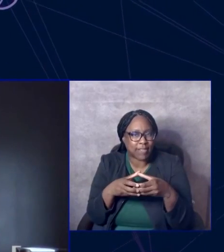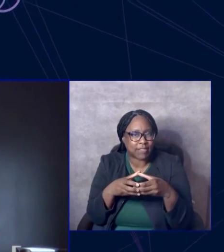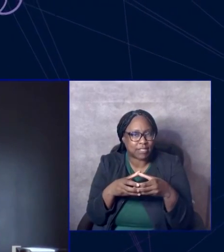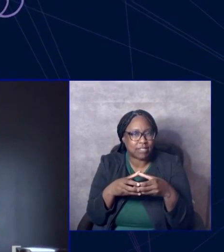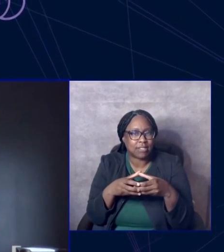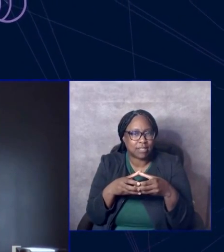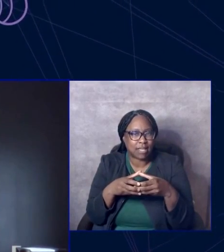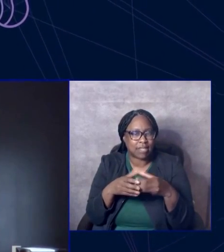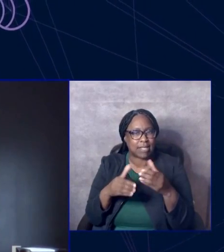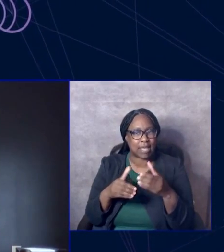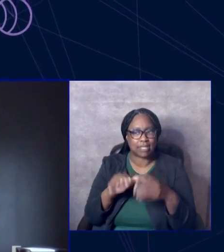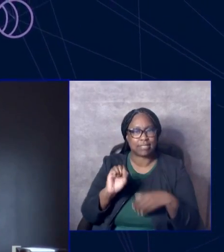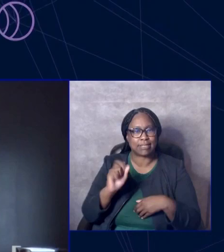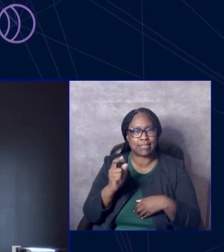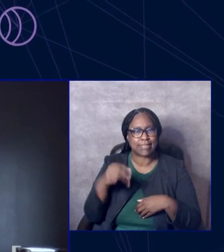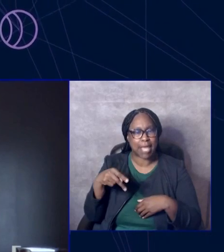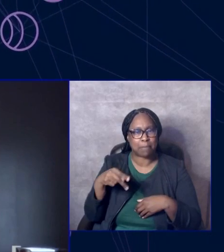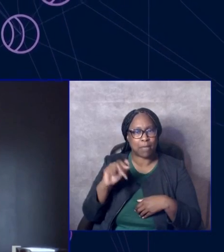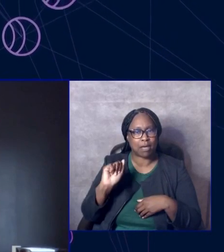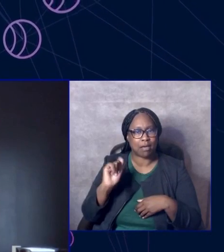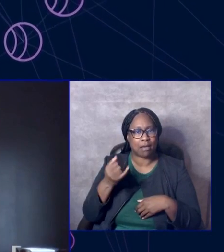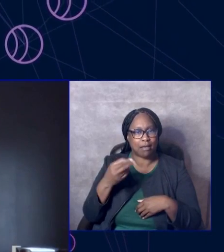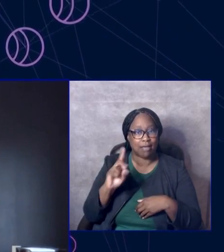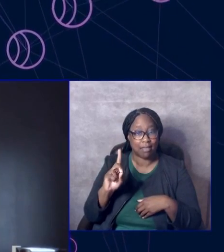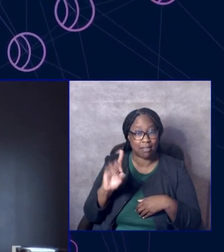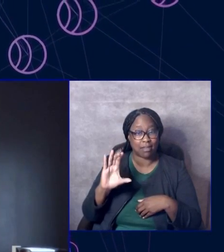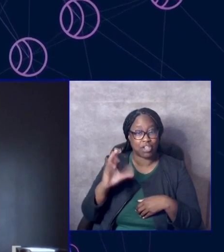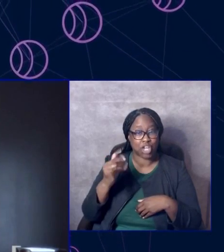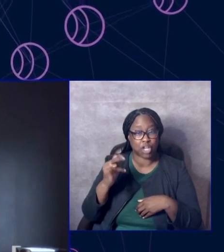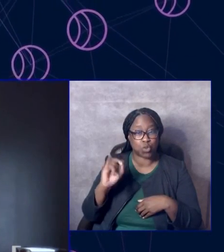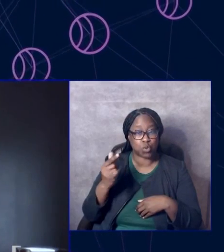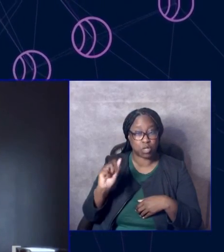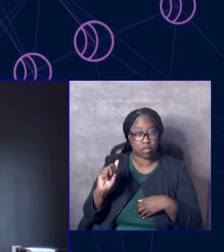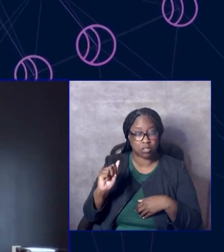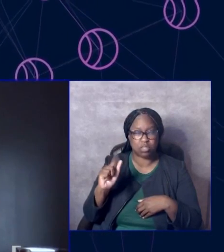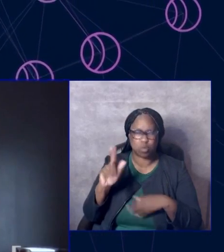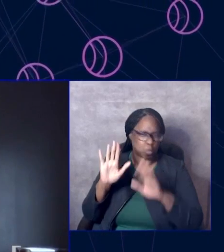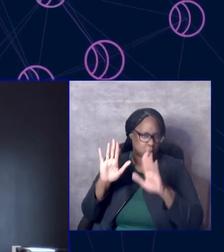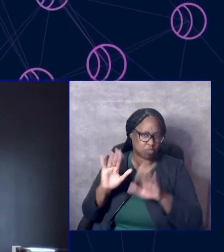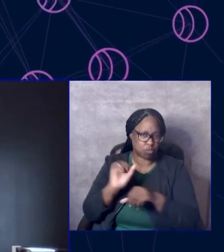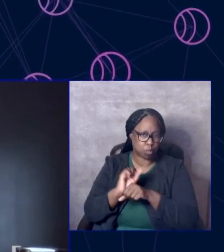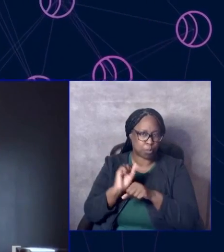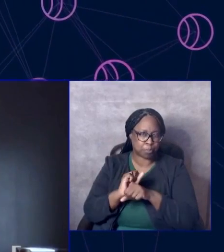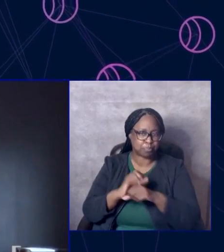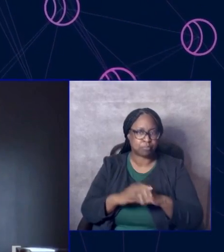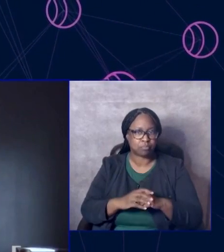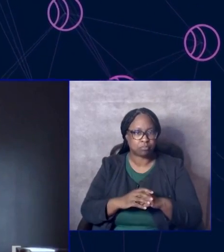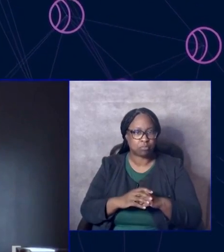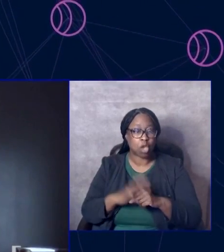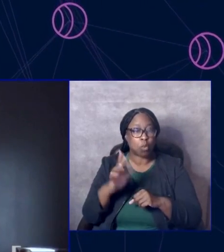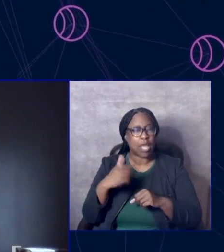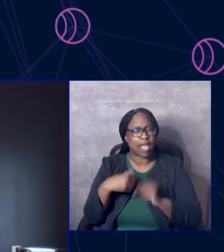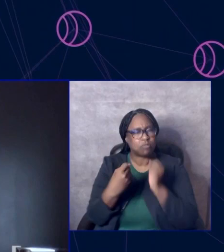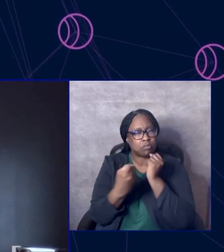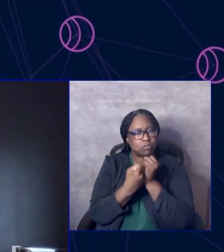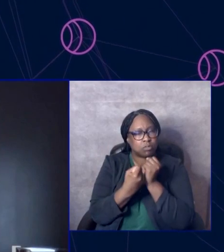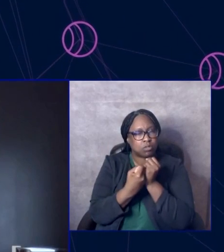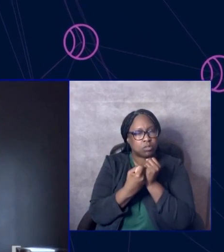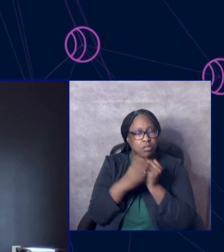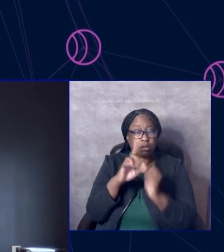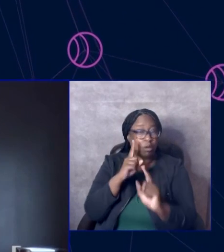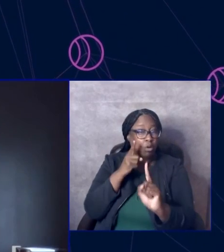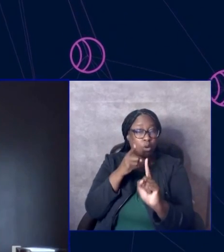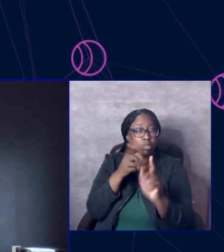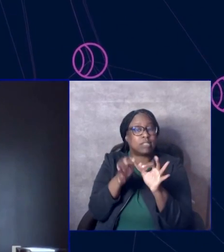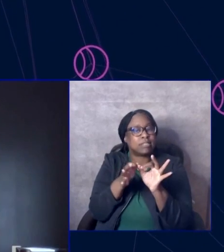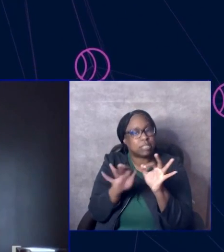Chattanooga, who've all done extraordinary work. And our goal through this award, which has been provided to us, support from the Heinz Endowment, the goal is pretty simple. We want to keep